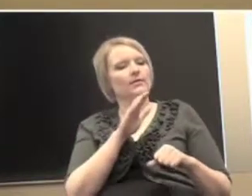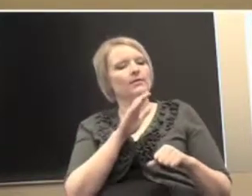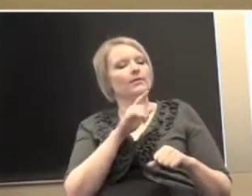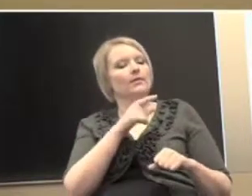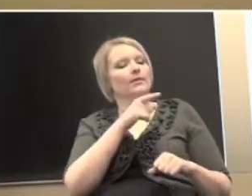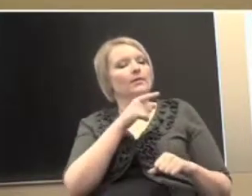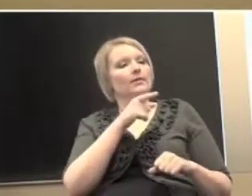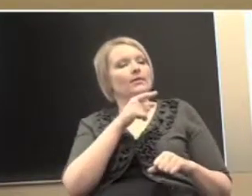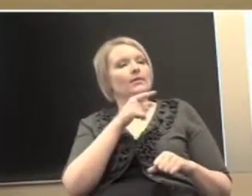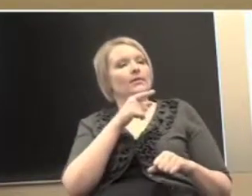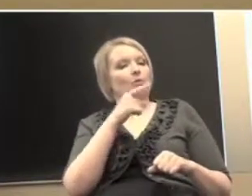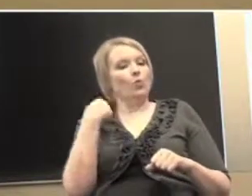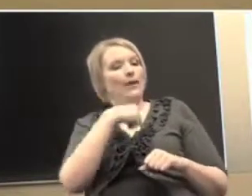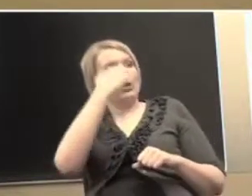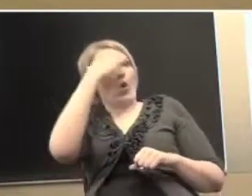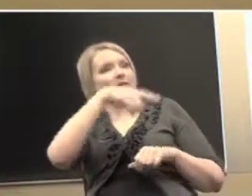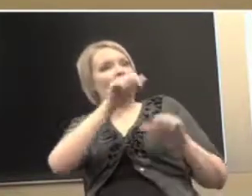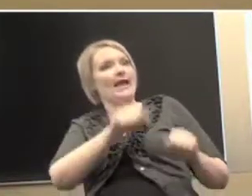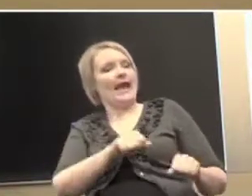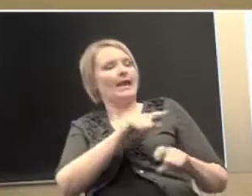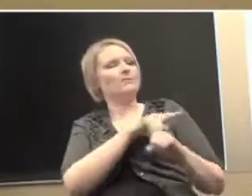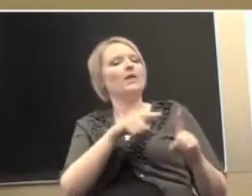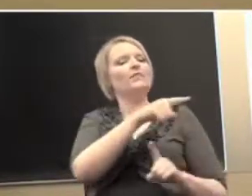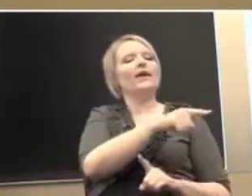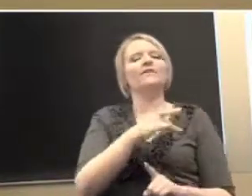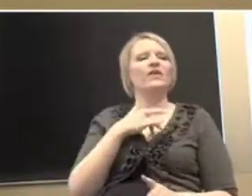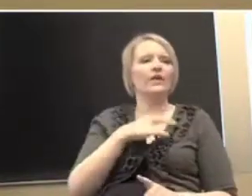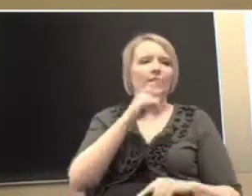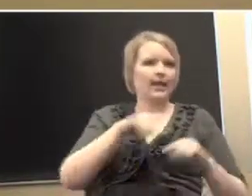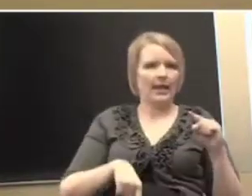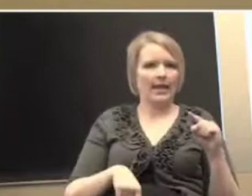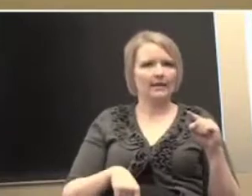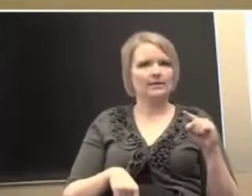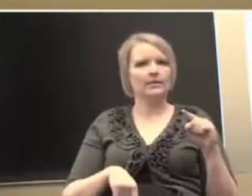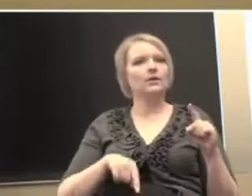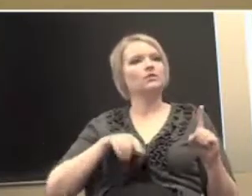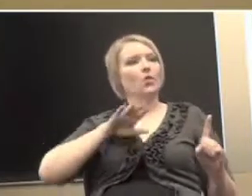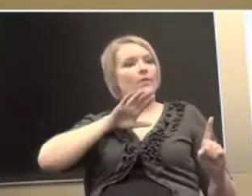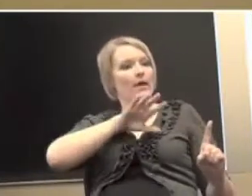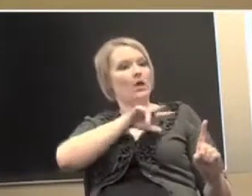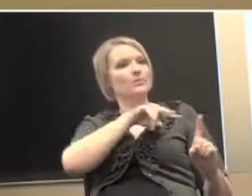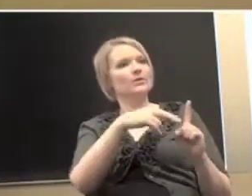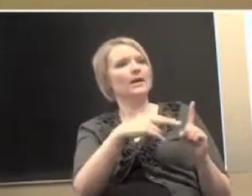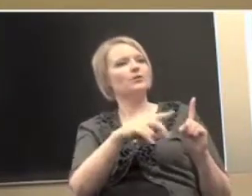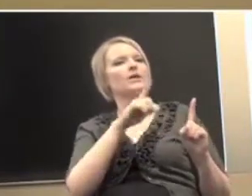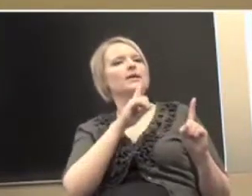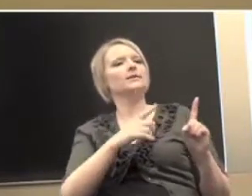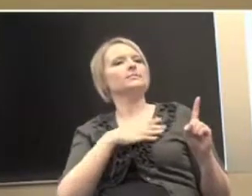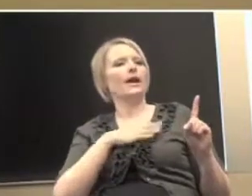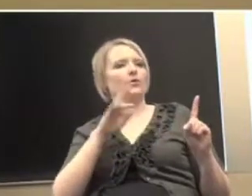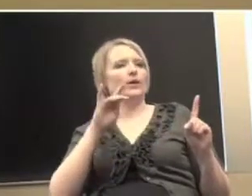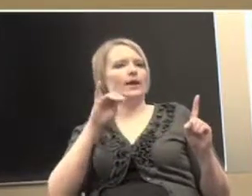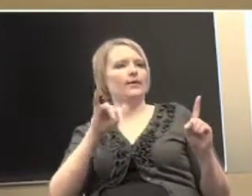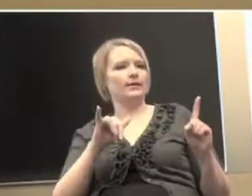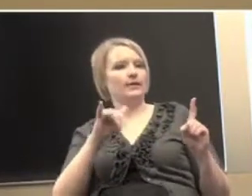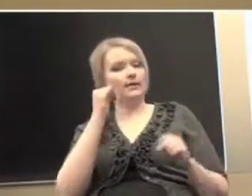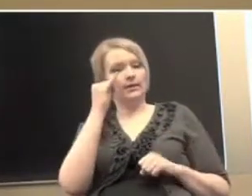don't believe they can do the work. And my perception is the editor of reality. If I don't think I can, I